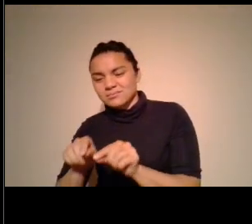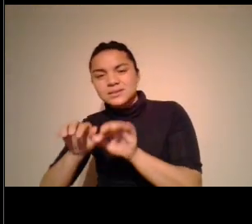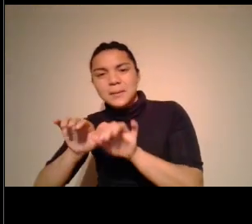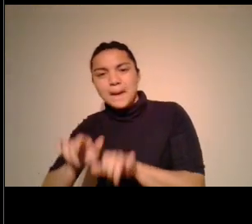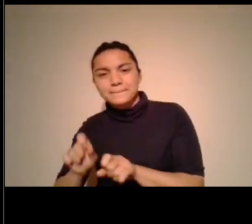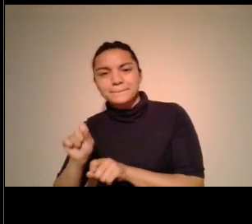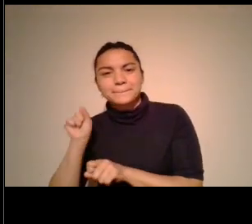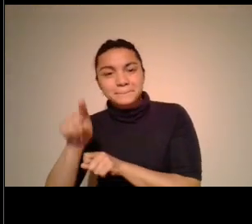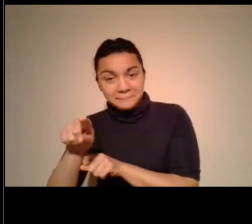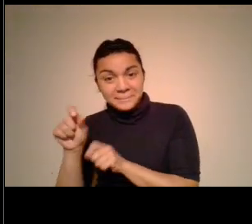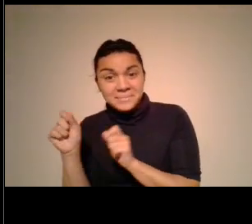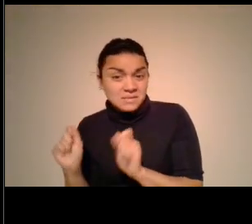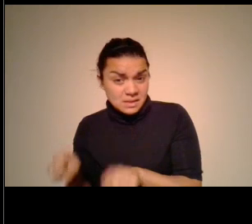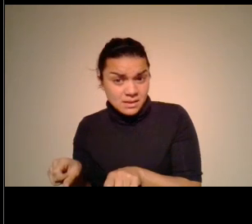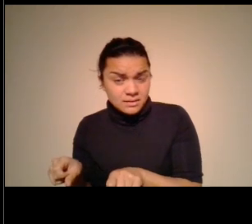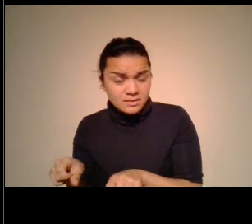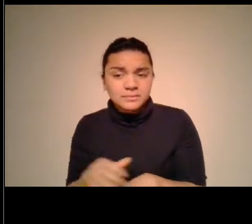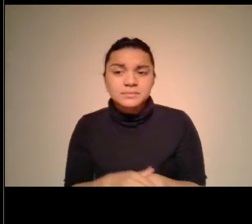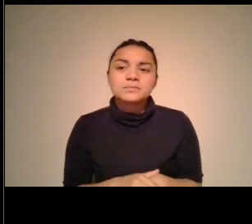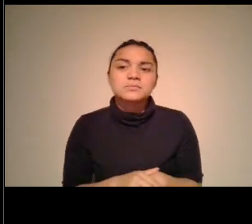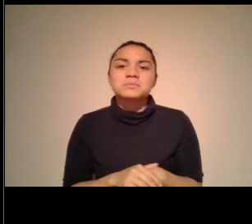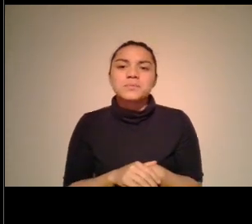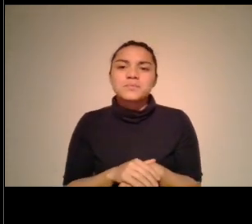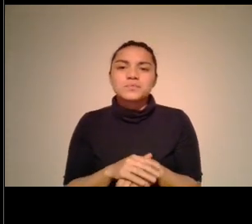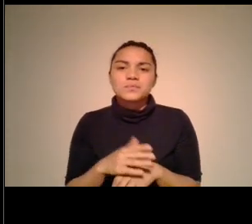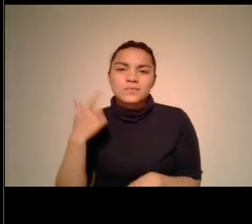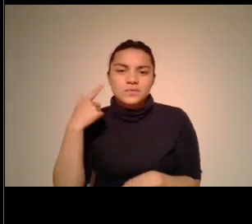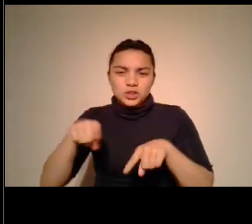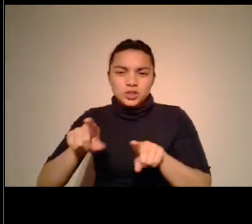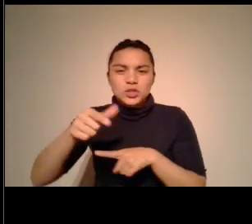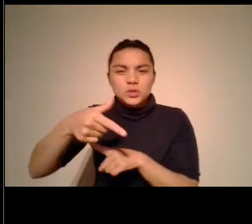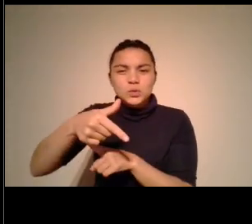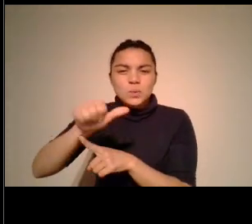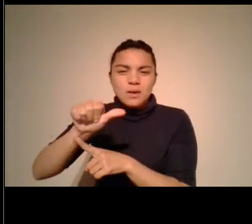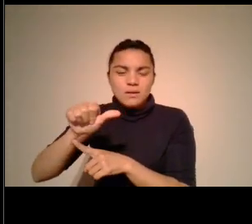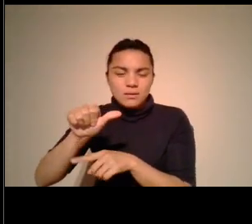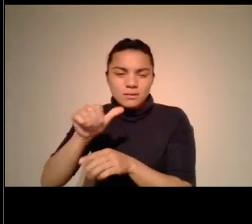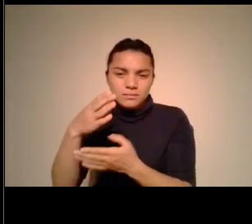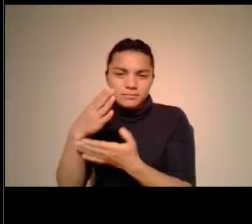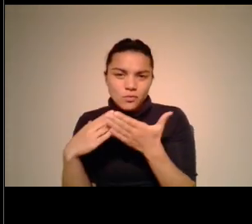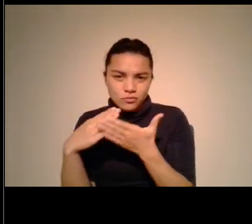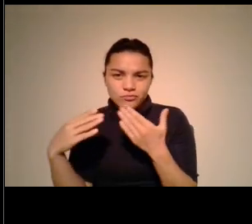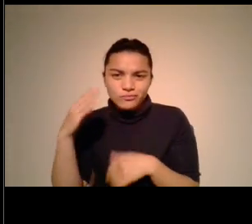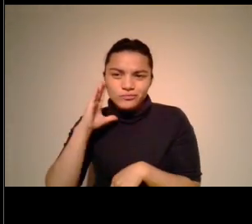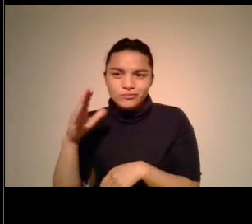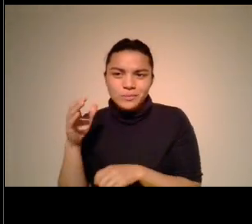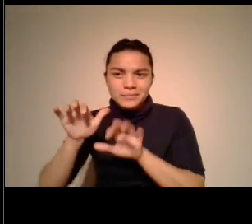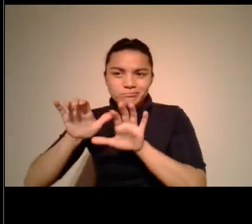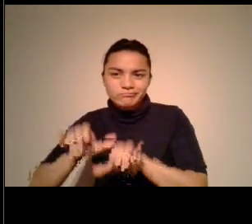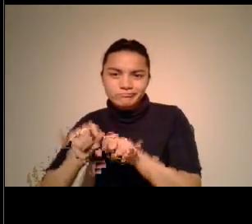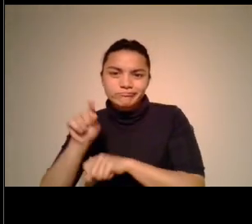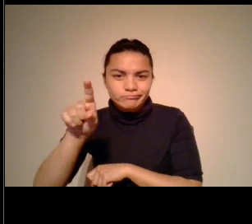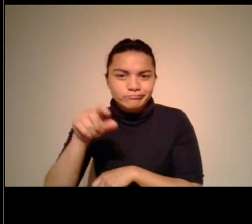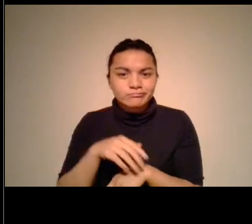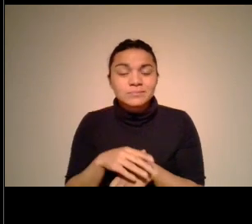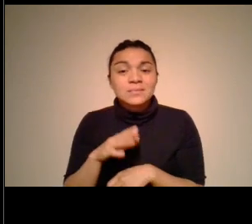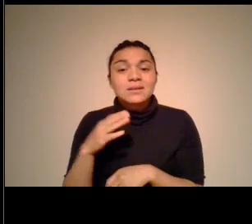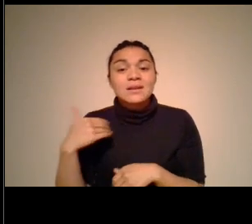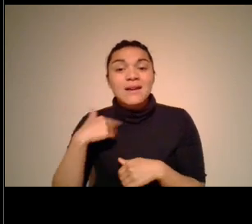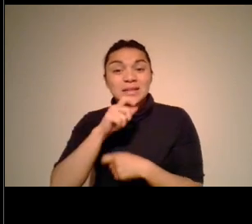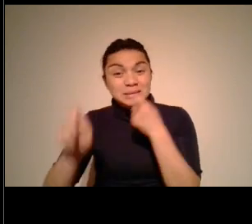questions. Just when the time comes, ask your questions there. And if your question is for a specific panelist, please let us know which